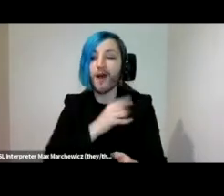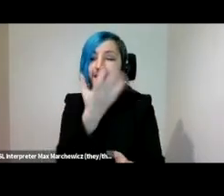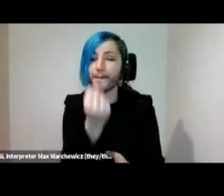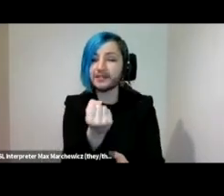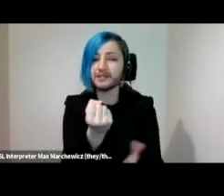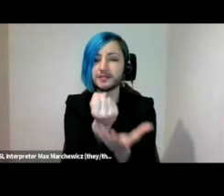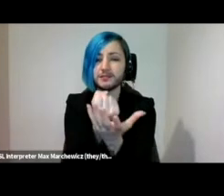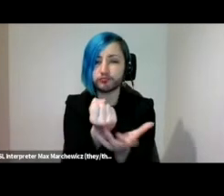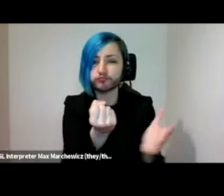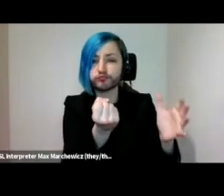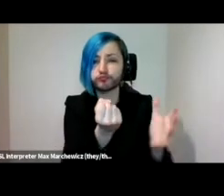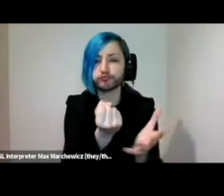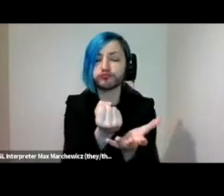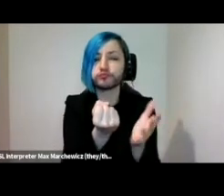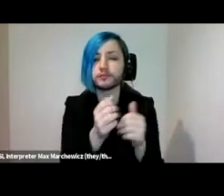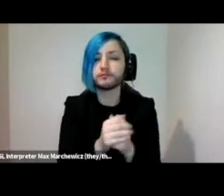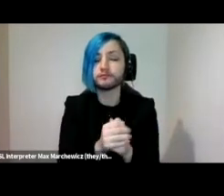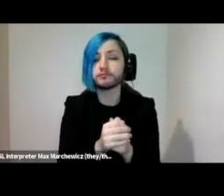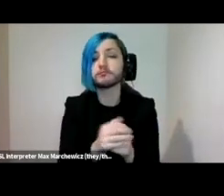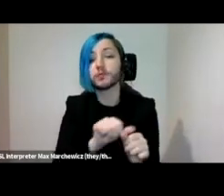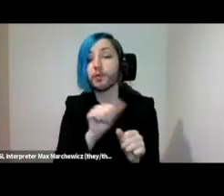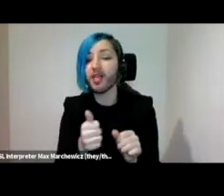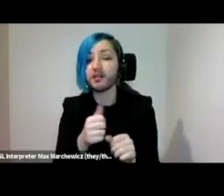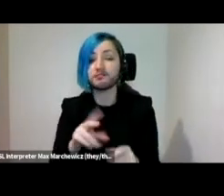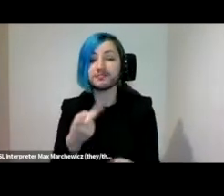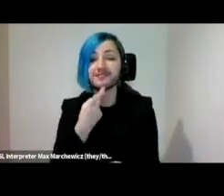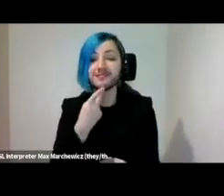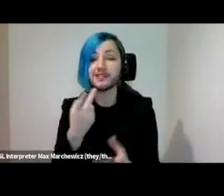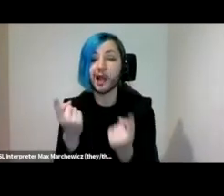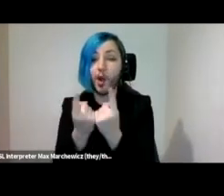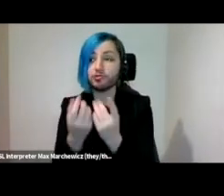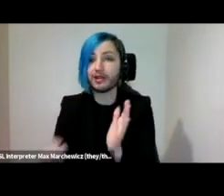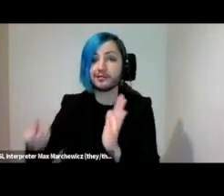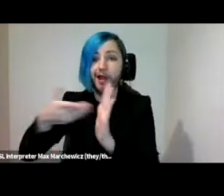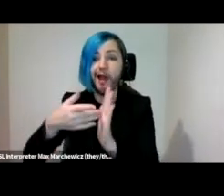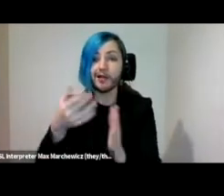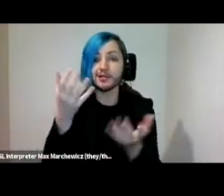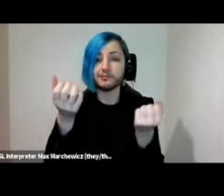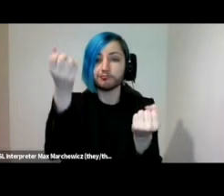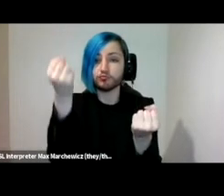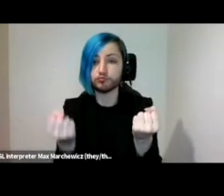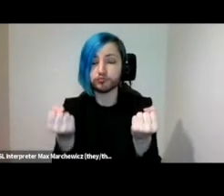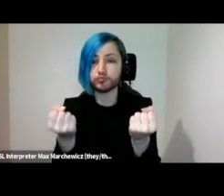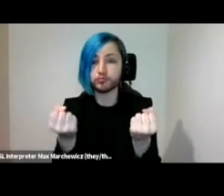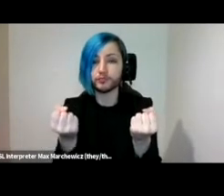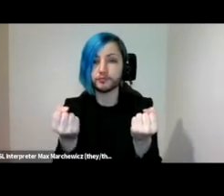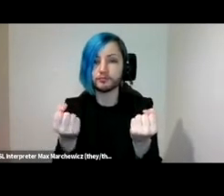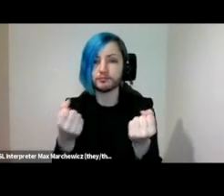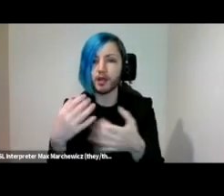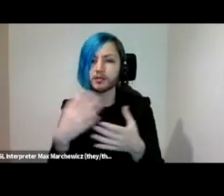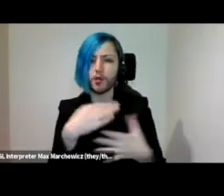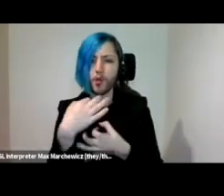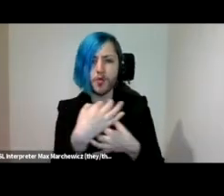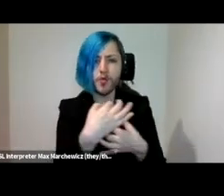added. You can then imagine if we add a second object to our universe, it will appear to be attracted to the first. It